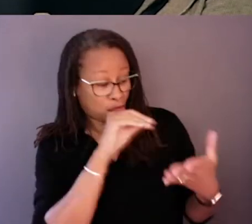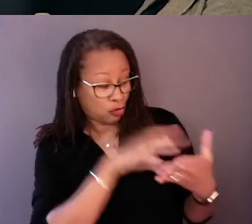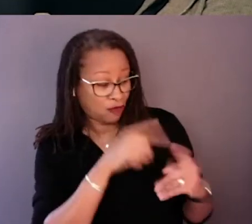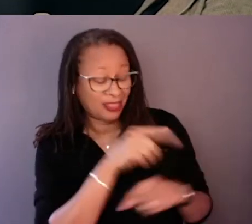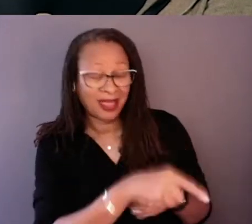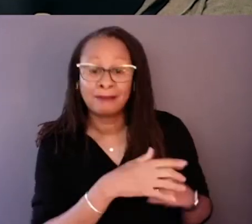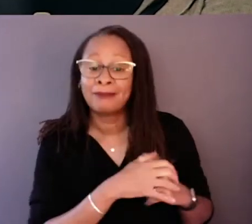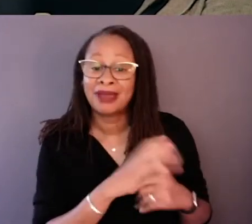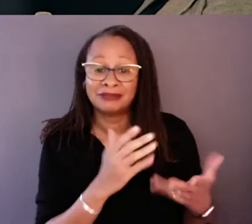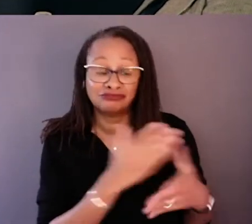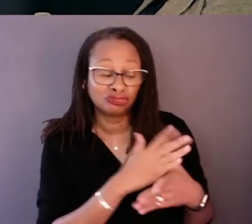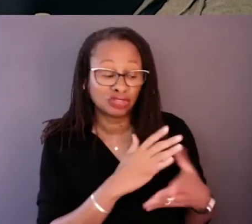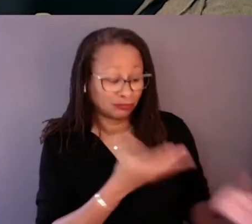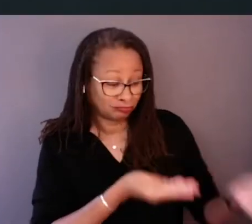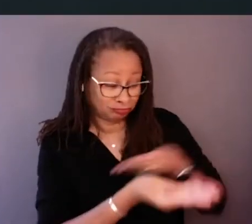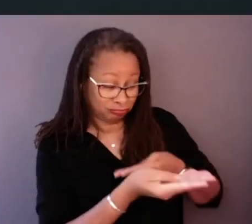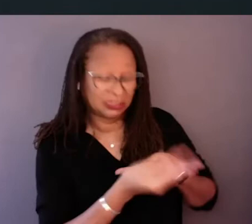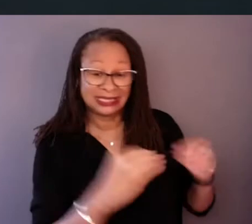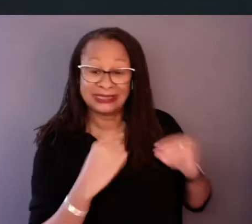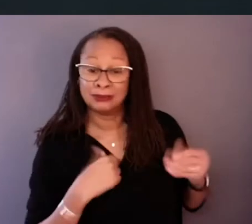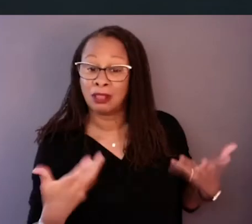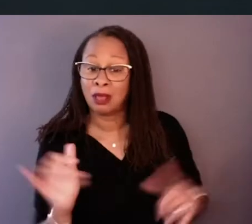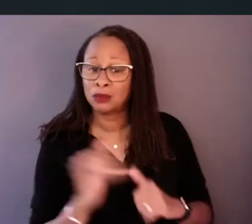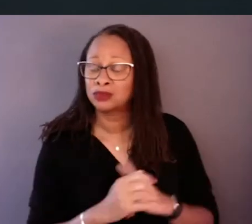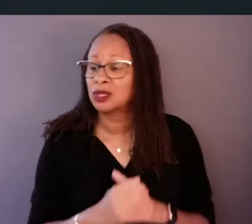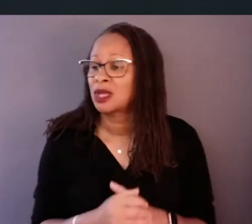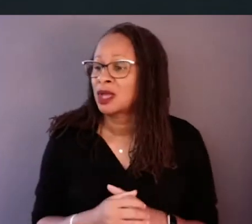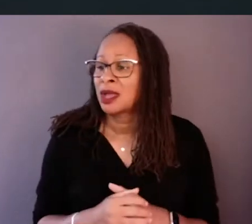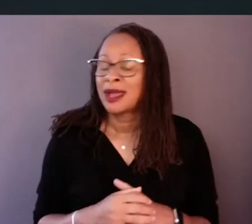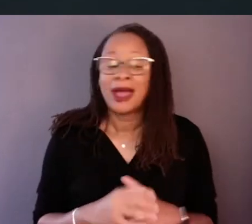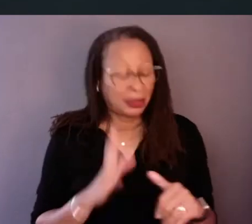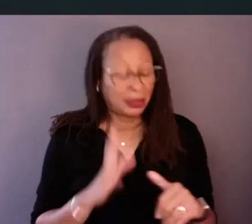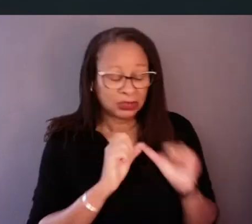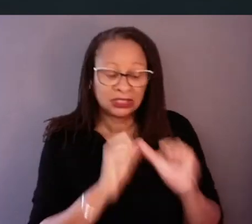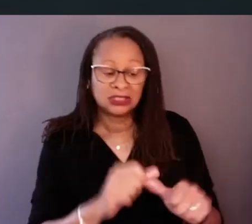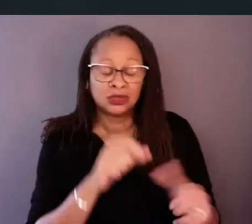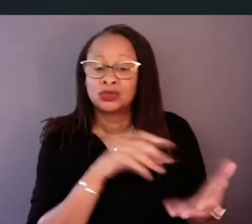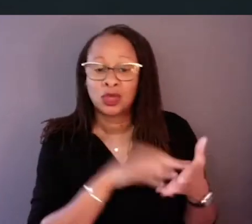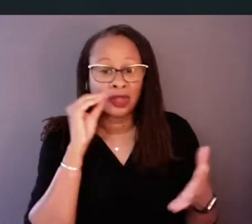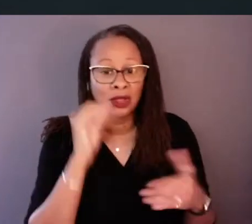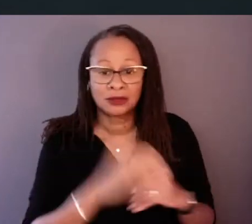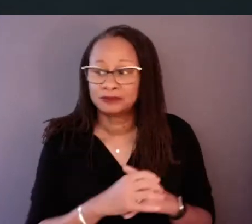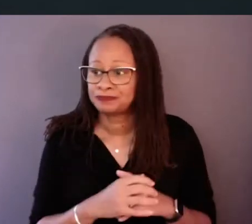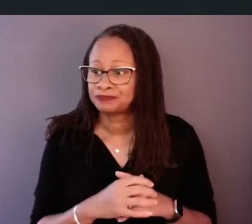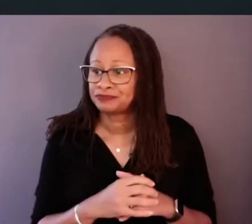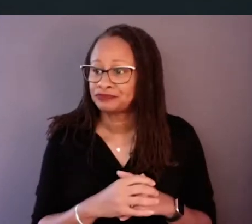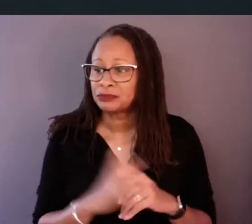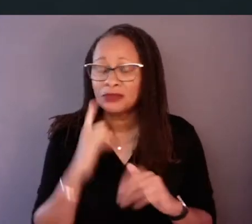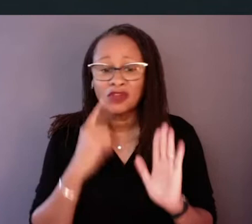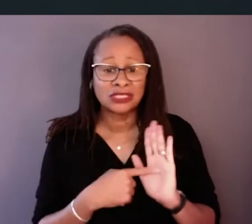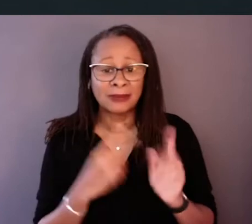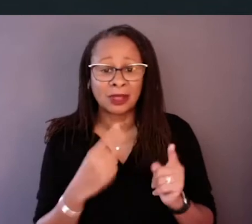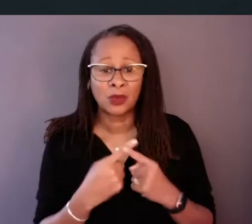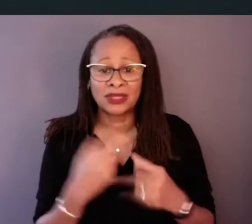the production of this film. And I'm sure that we keep learning from them. For example, when Tangain got the camera,